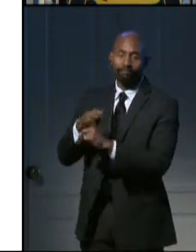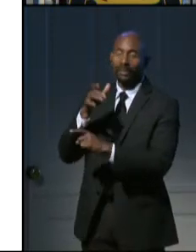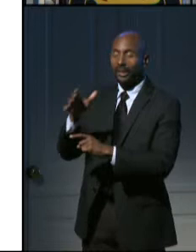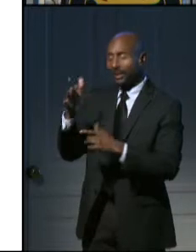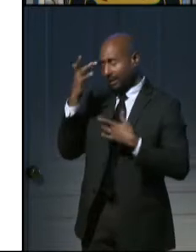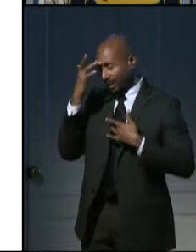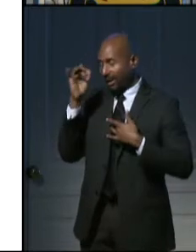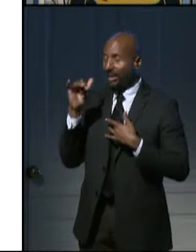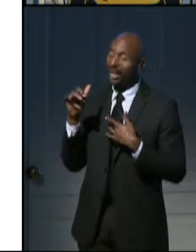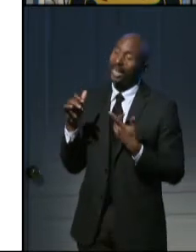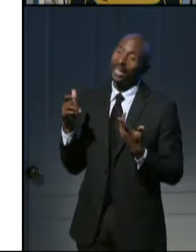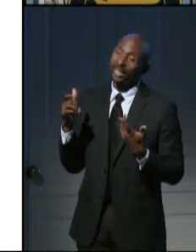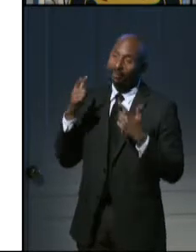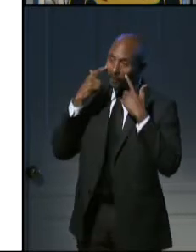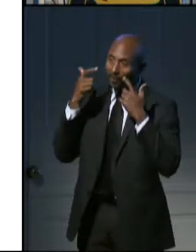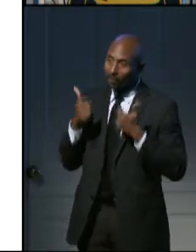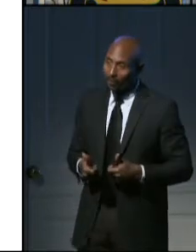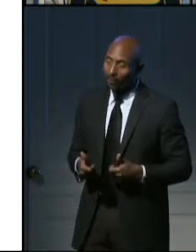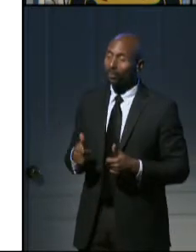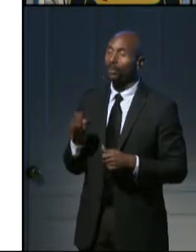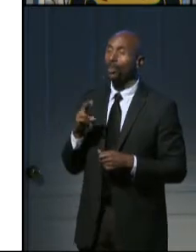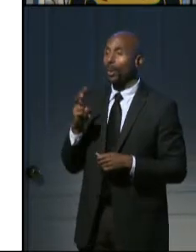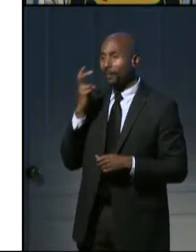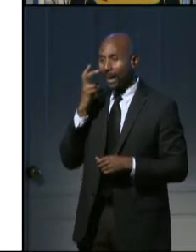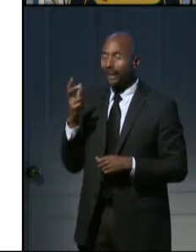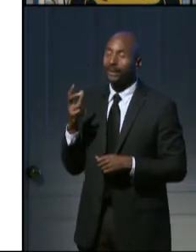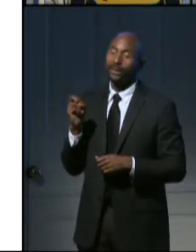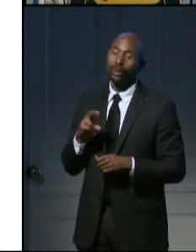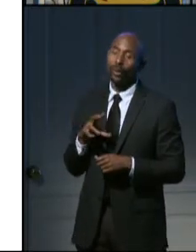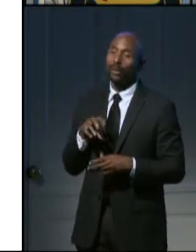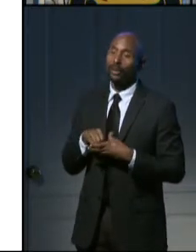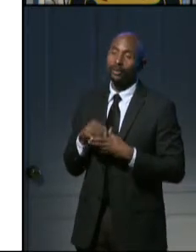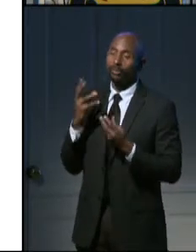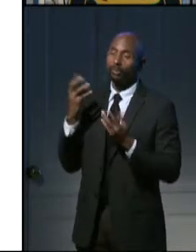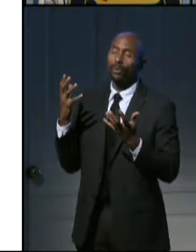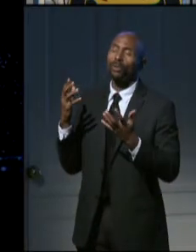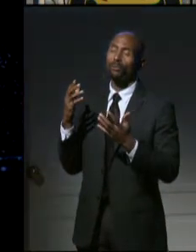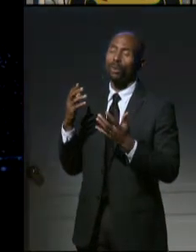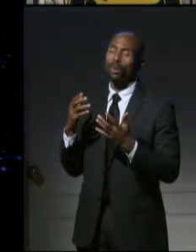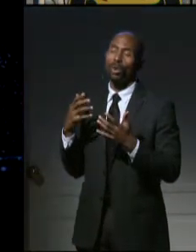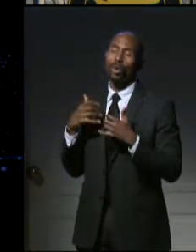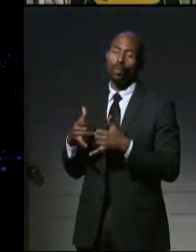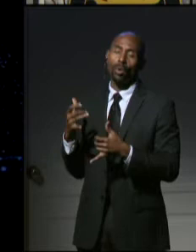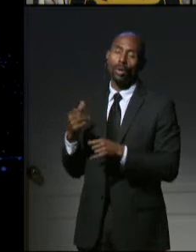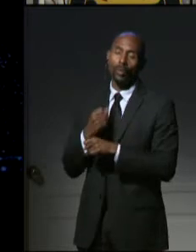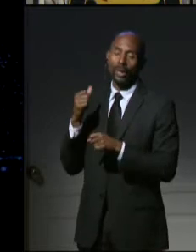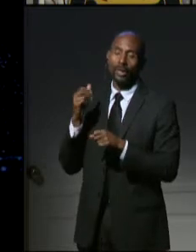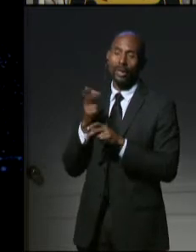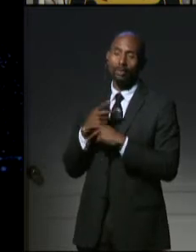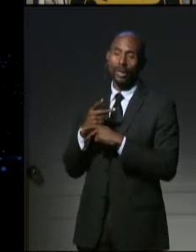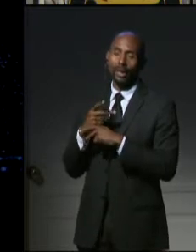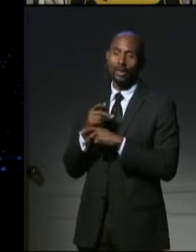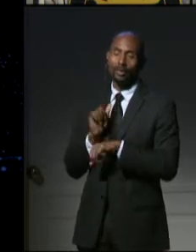or blindness, like in this beautiful award-winning production based on John Hall's